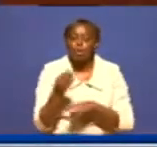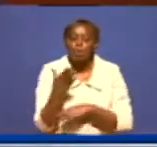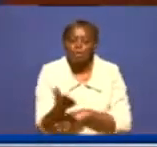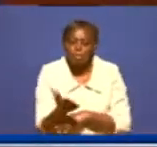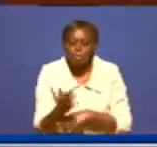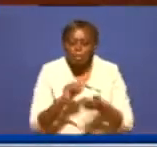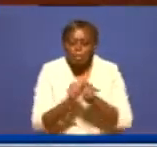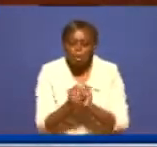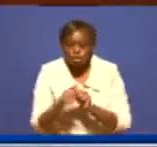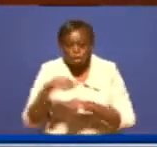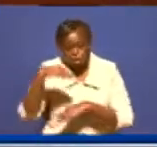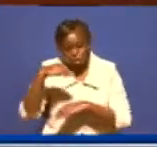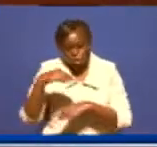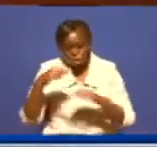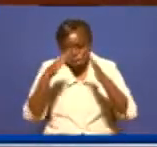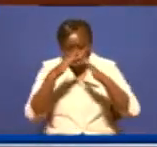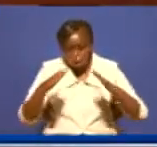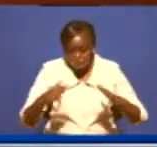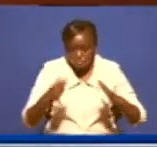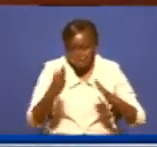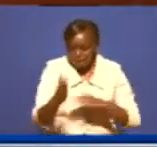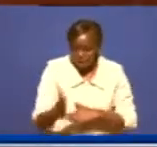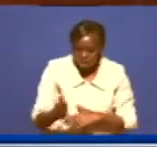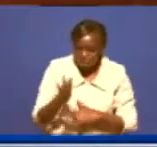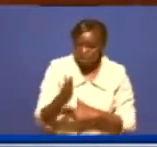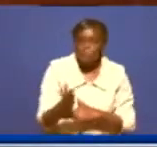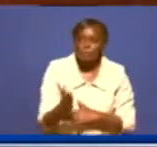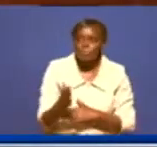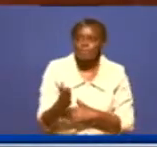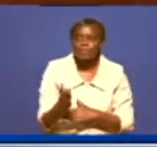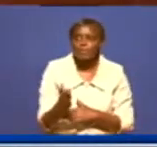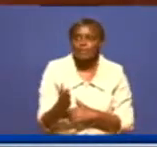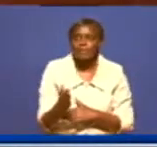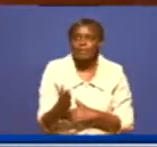into homes, especially even railways, Madam Speaker.